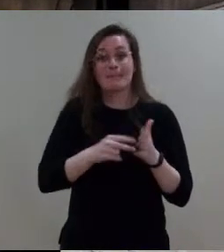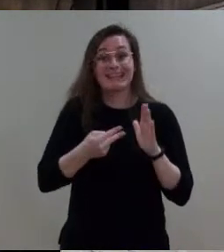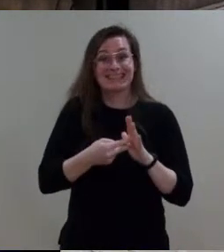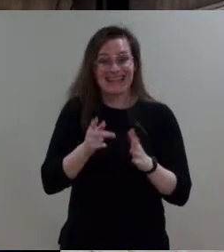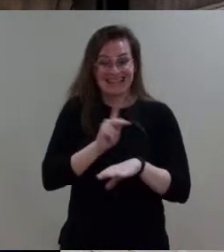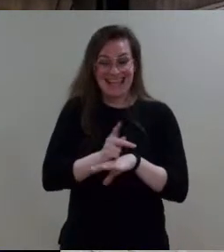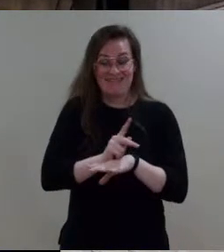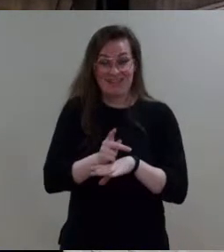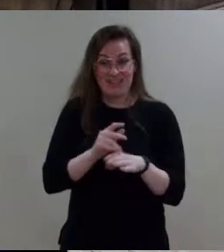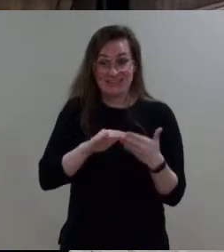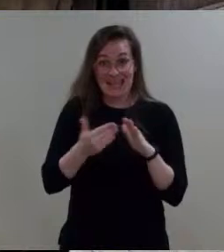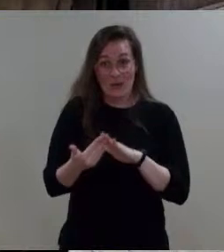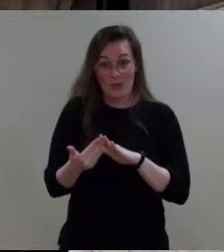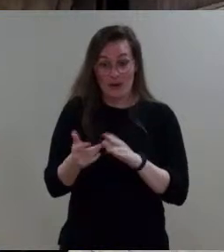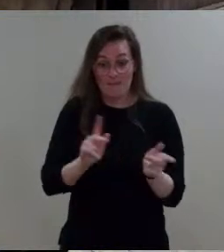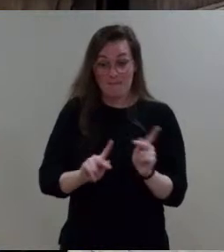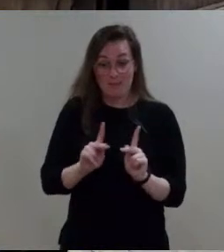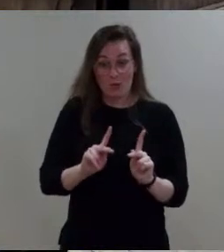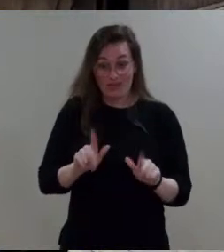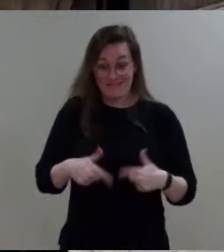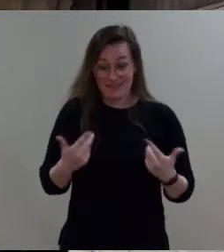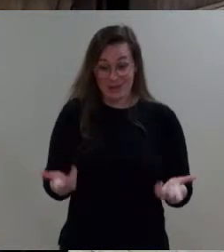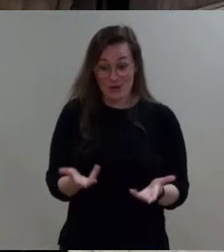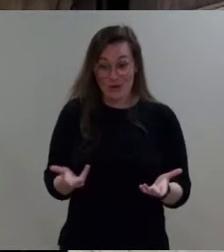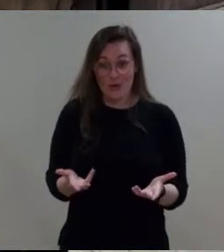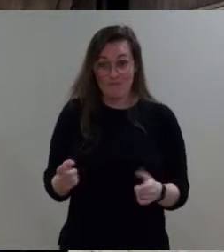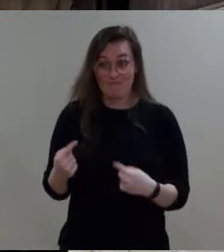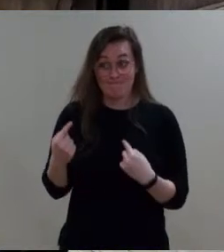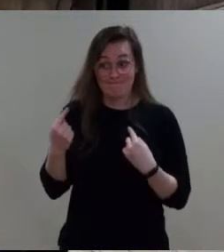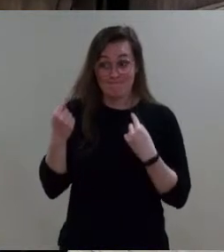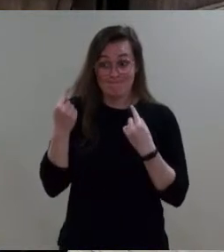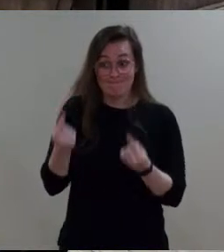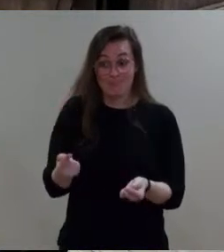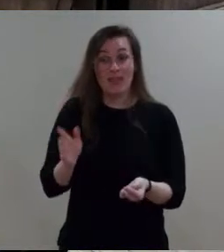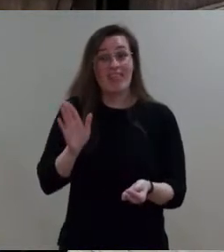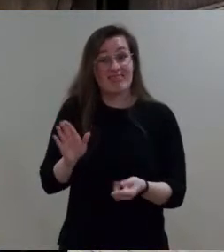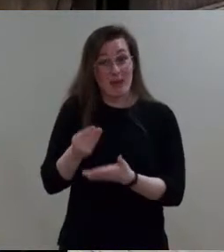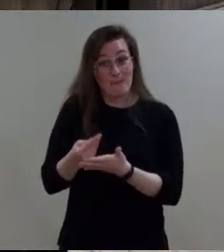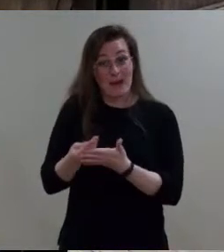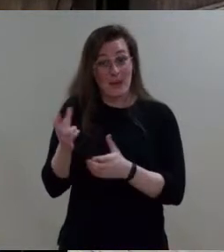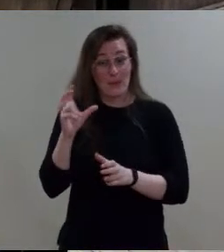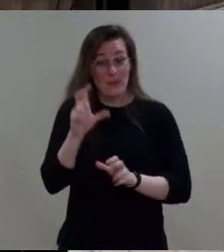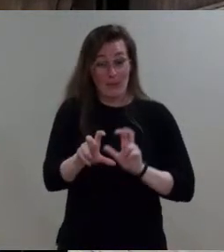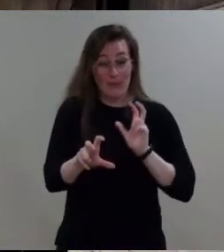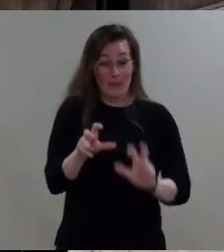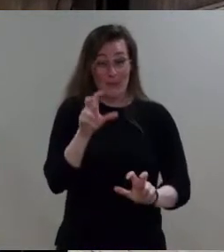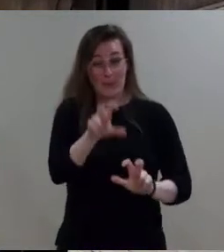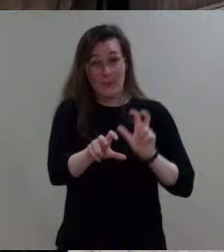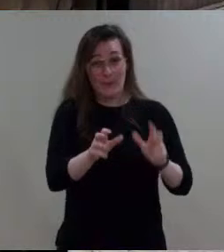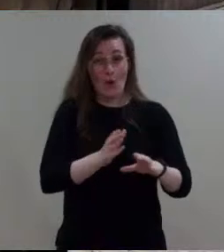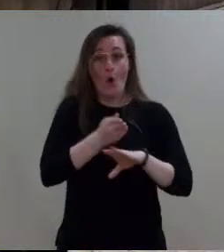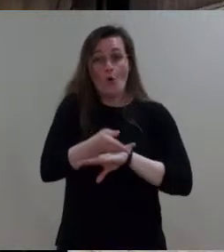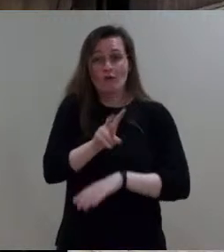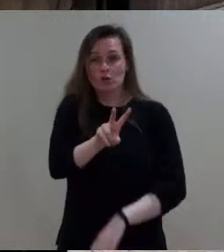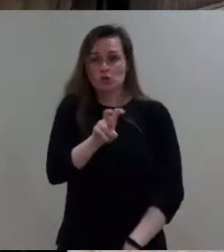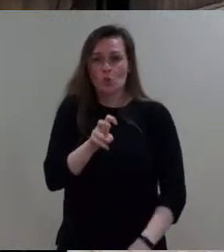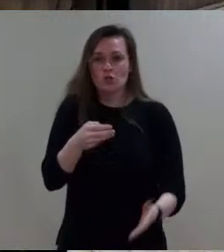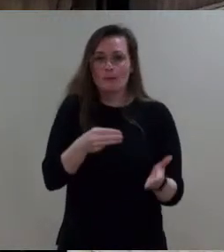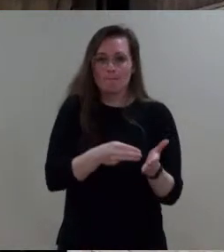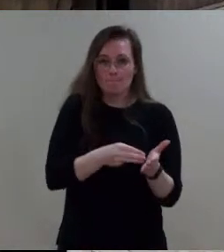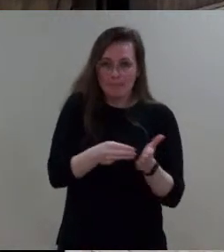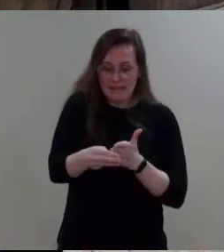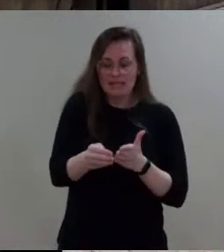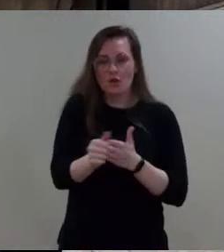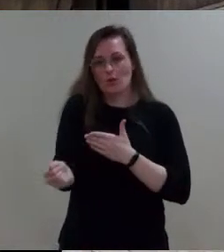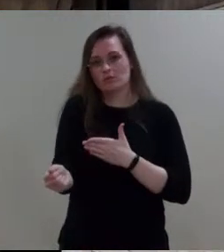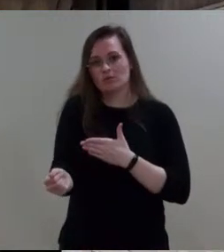in this town, over the years have invested over $200 million in this town.